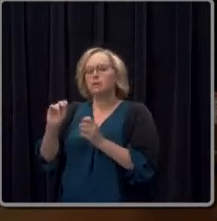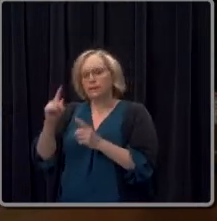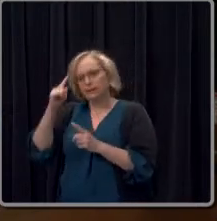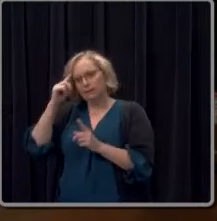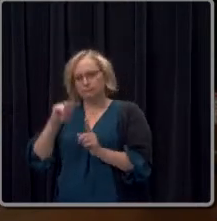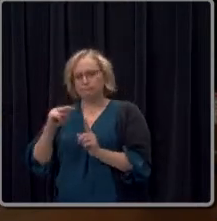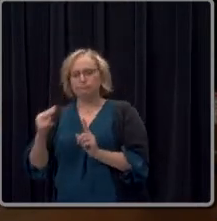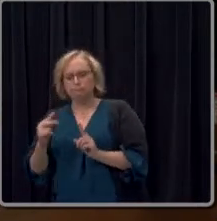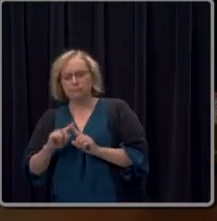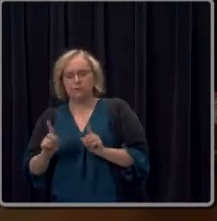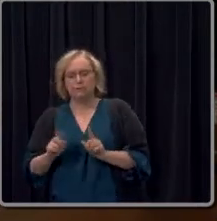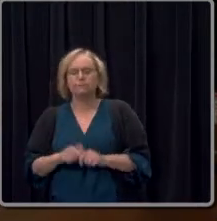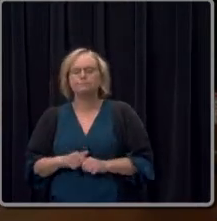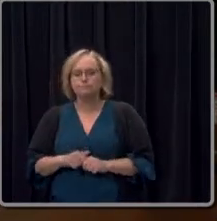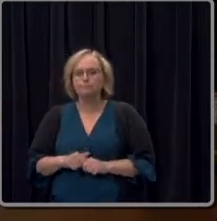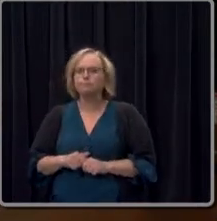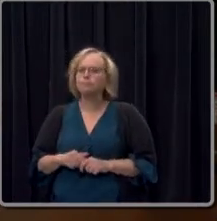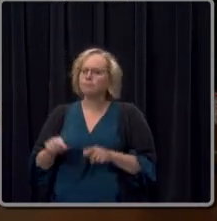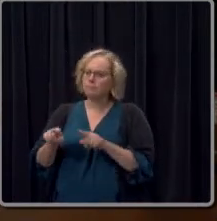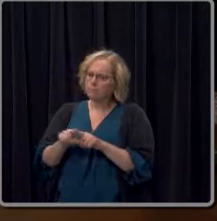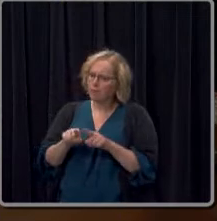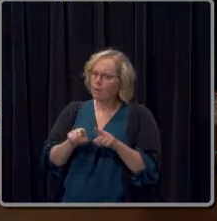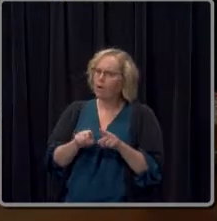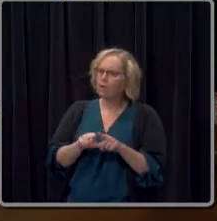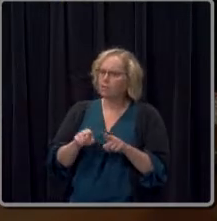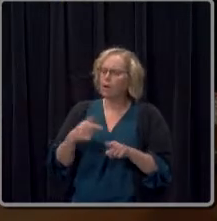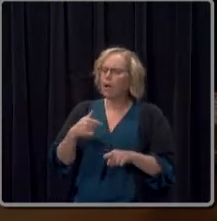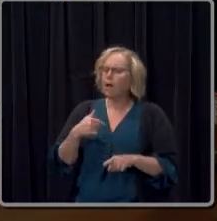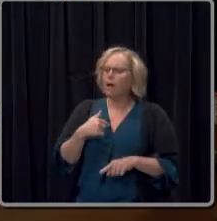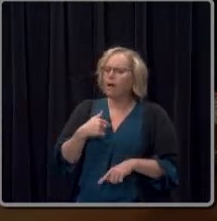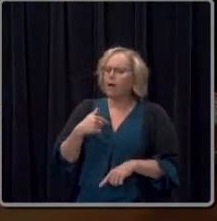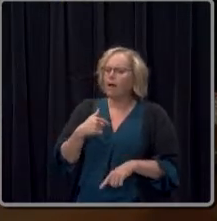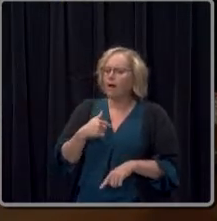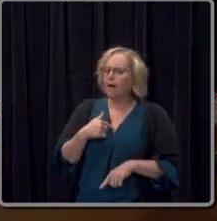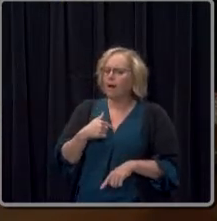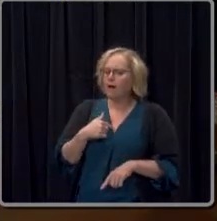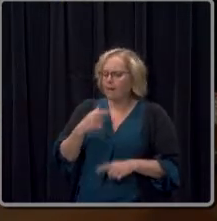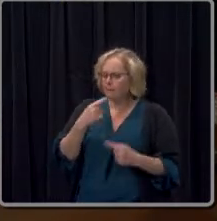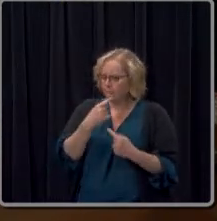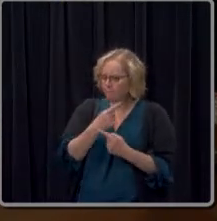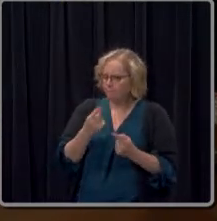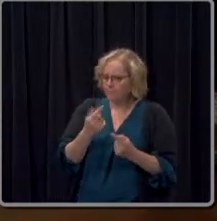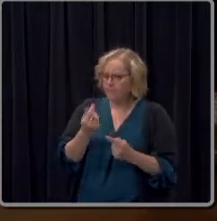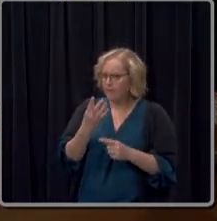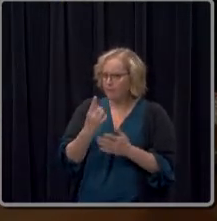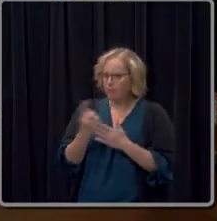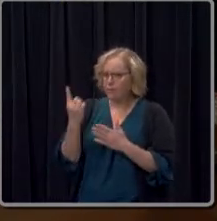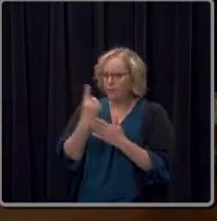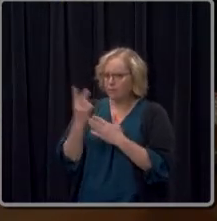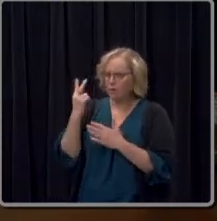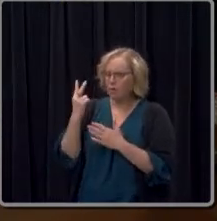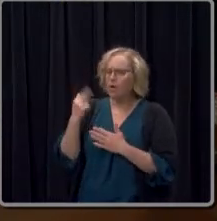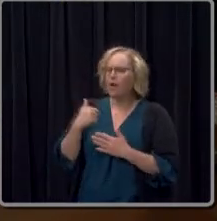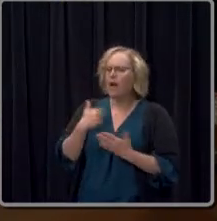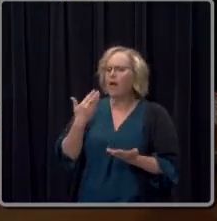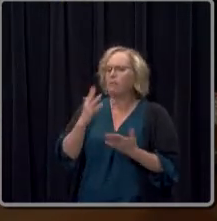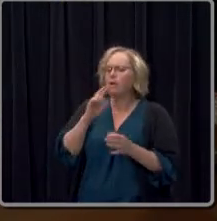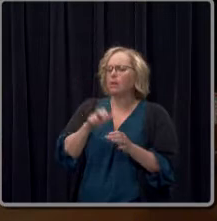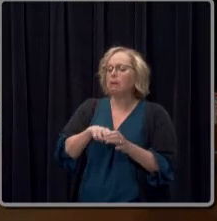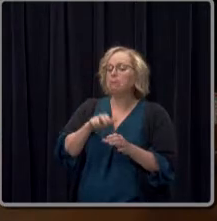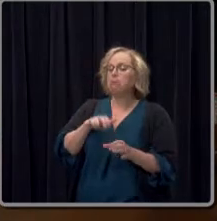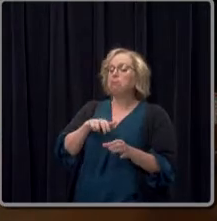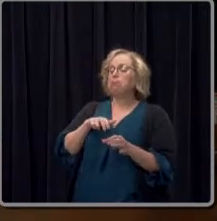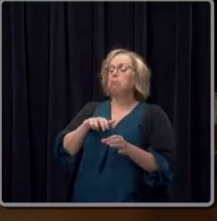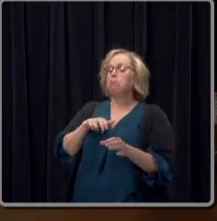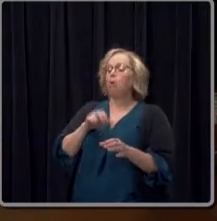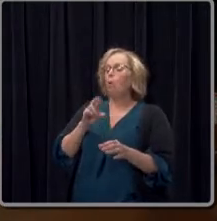But I'm also, I had shared several weeks ago that I was probably going to be an abstention or a